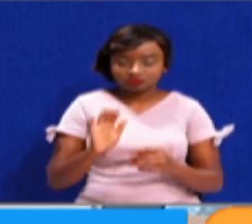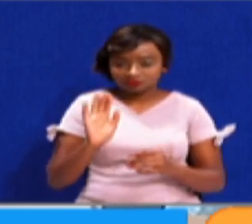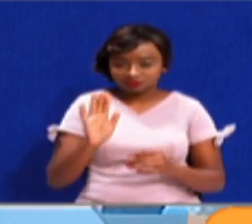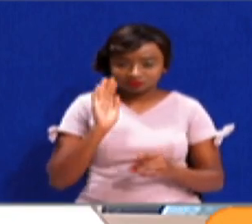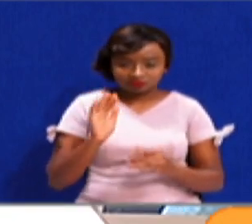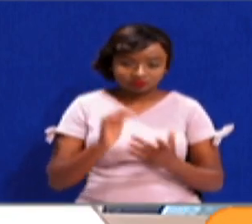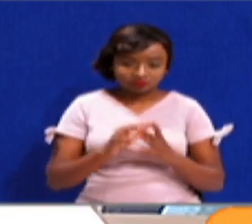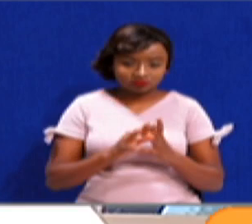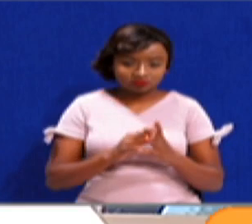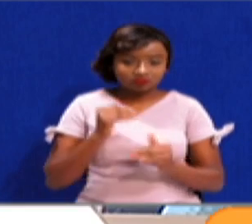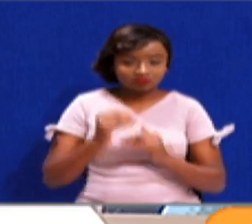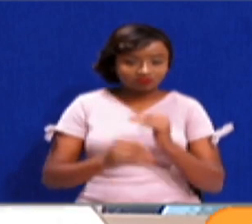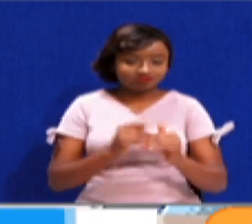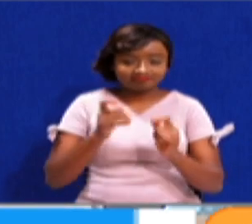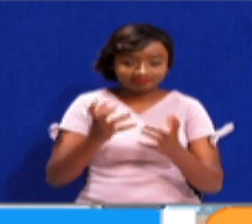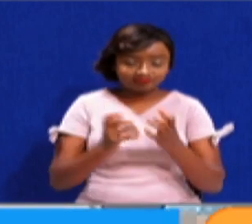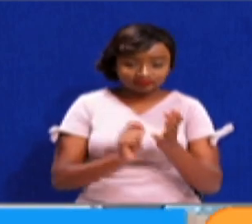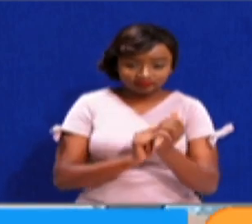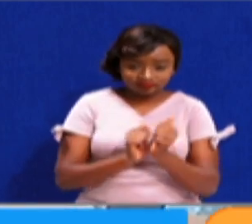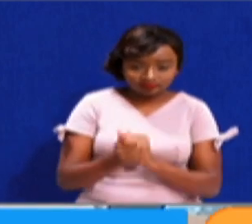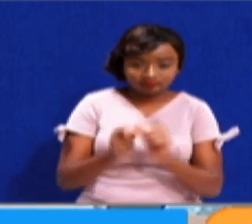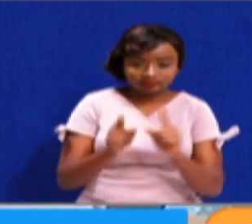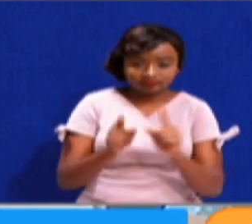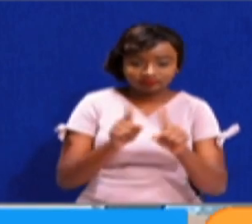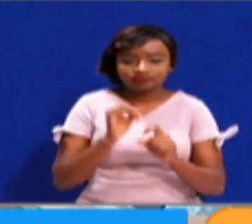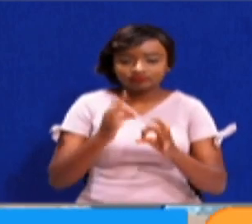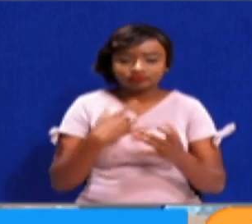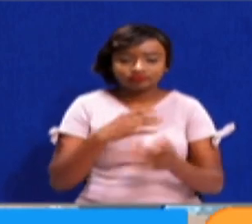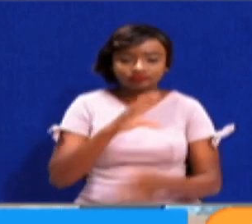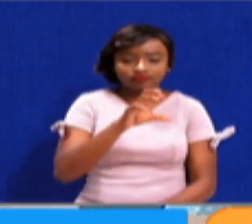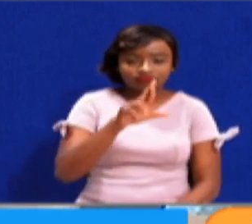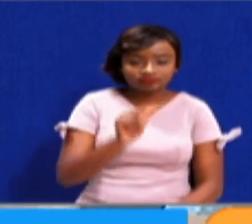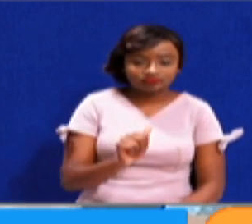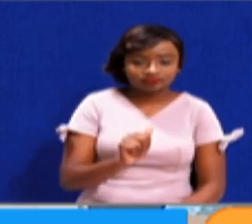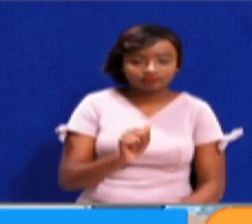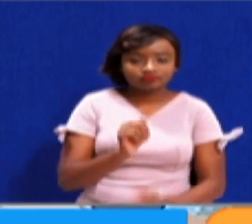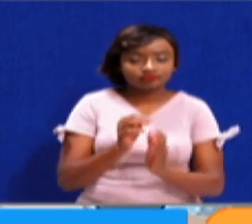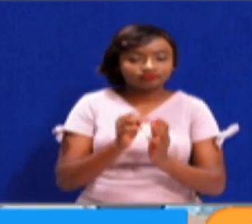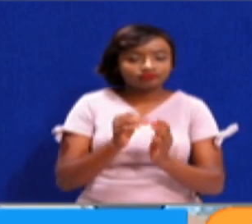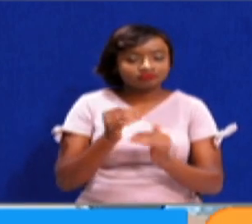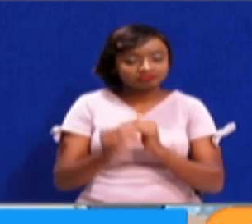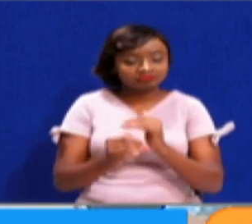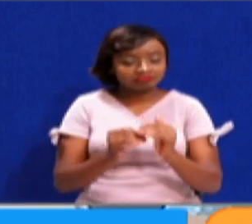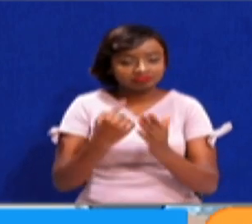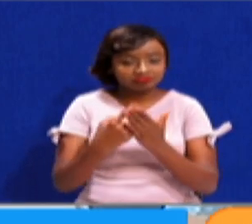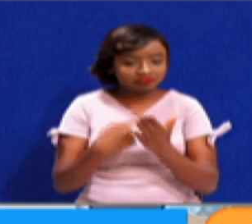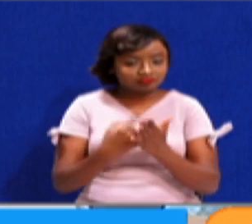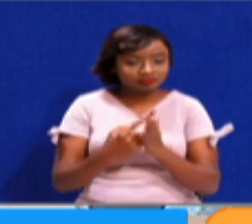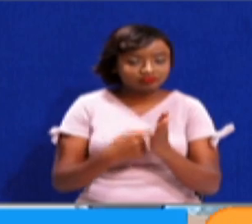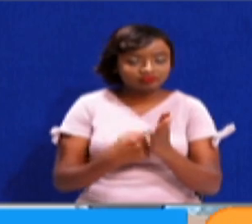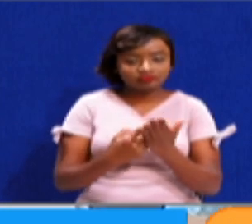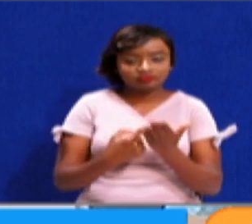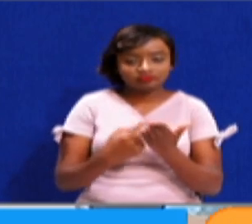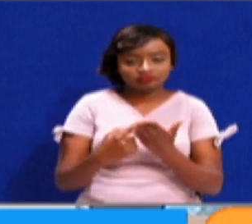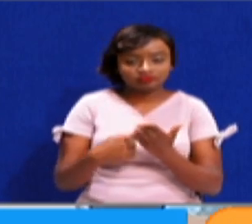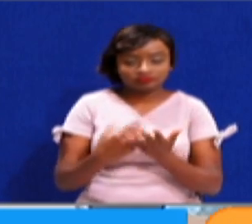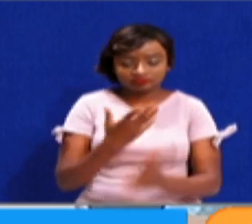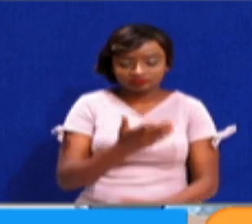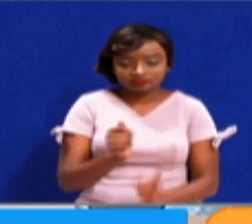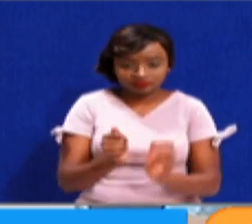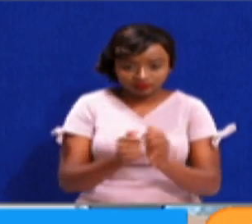mean, there was a discussion whether there was indeed a CRA formula. It's on the floor of the House. Yes, yeah, then yes. They had, 2 days ago, I think there was